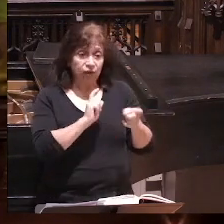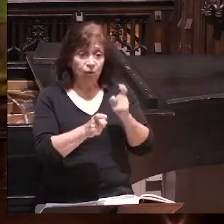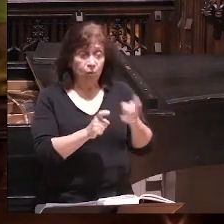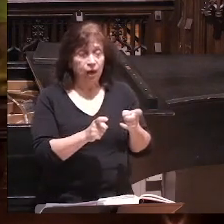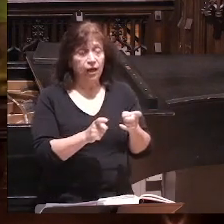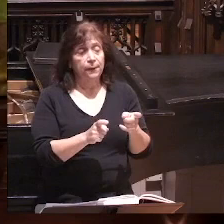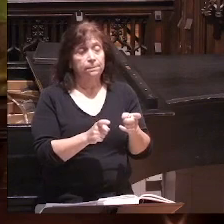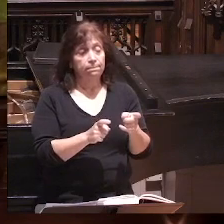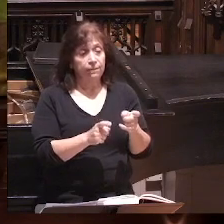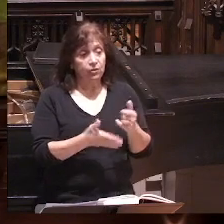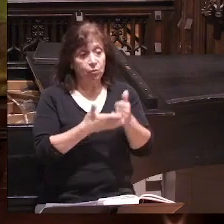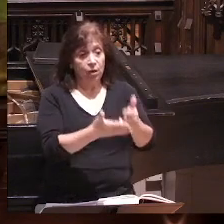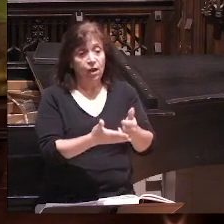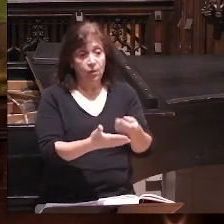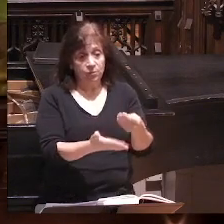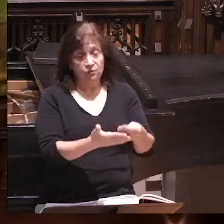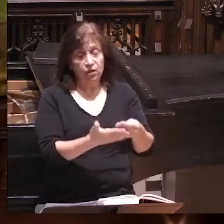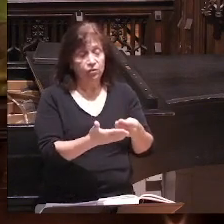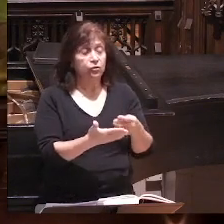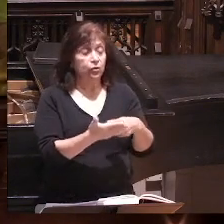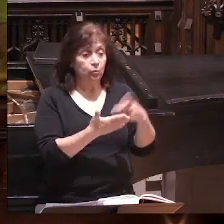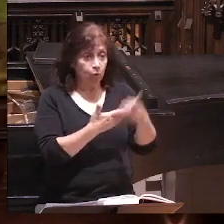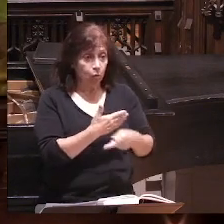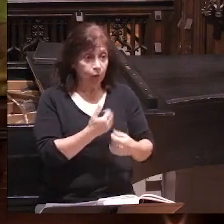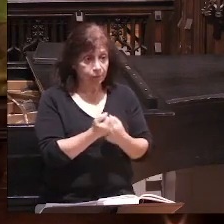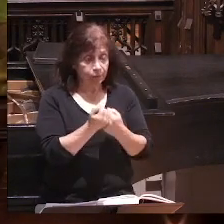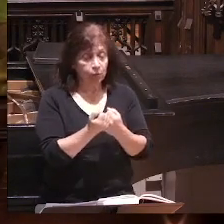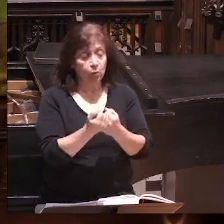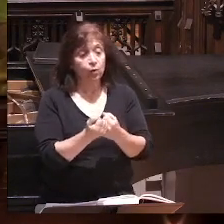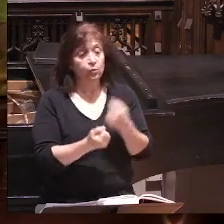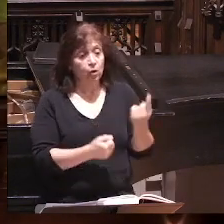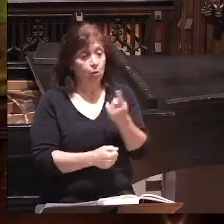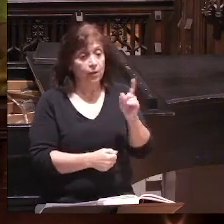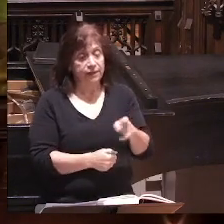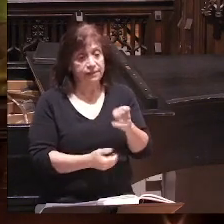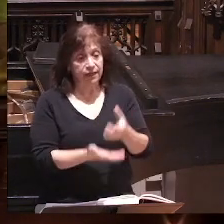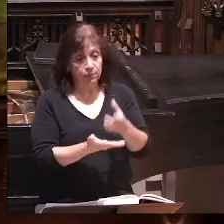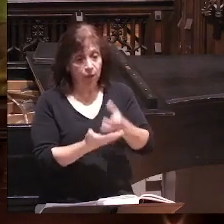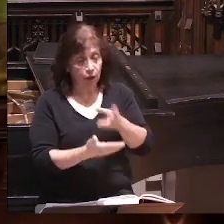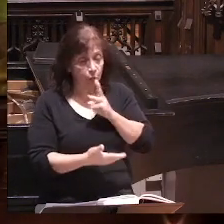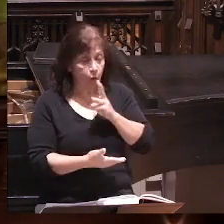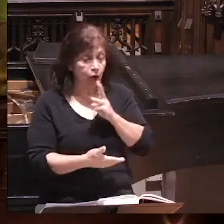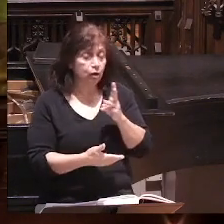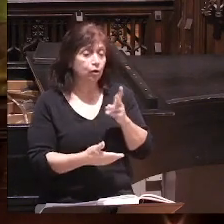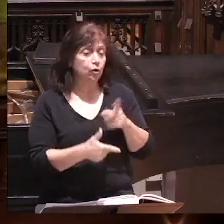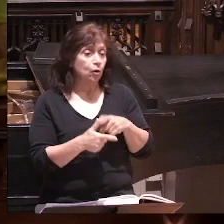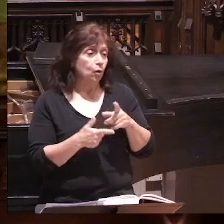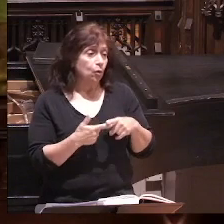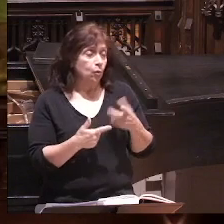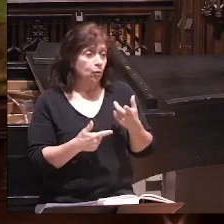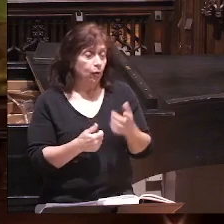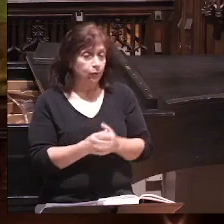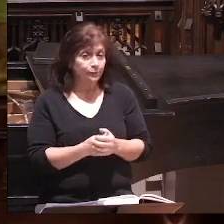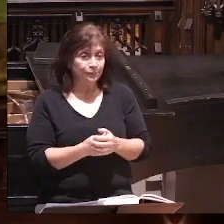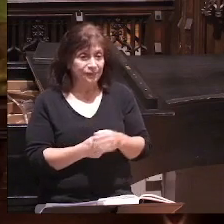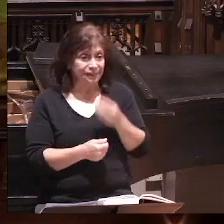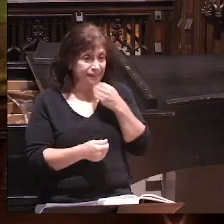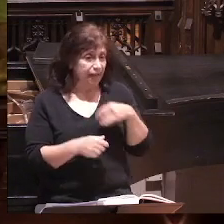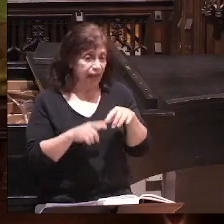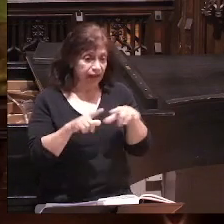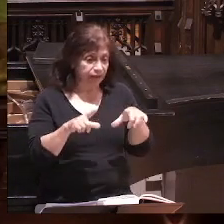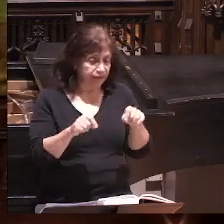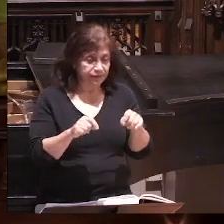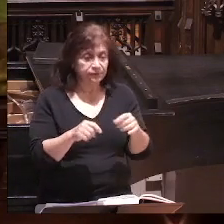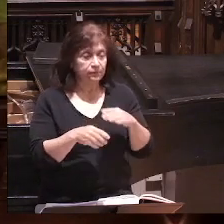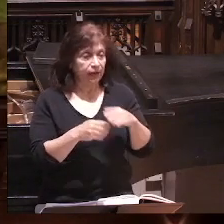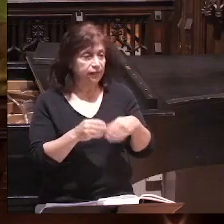donate to help fund this program. We also are always in need of water, bottled water, and snacks as